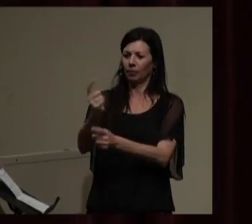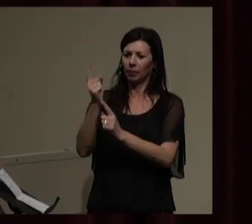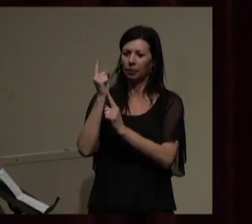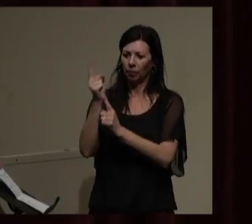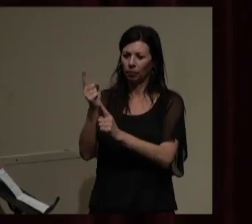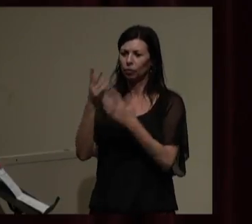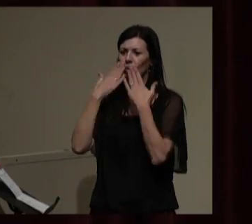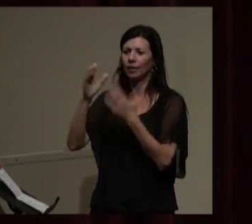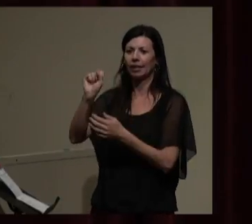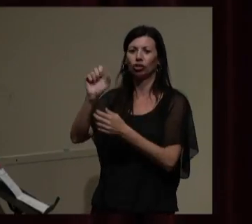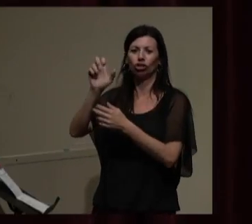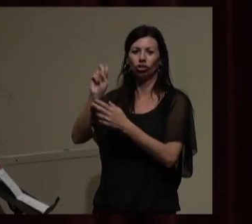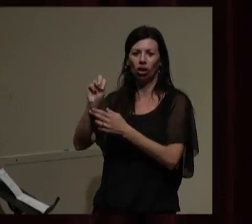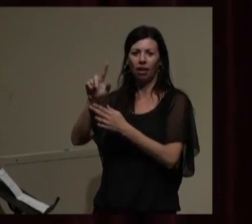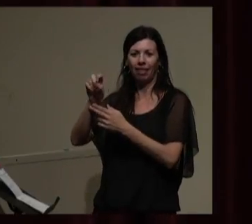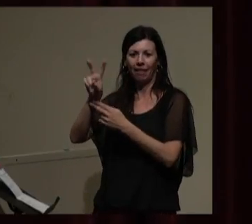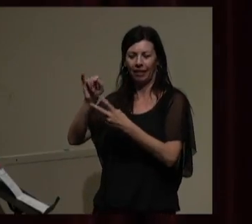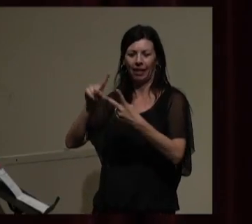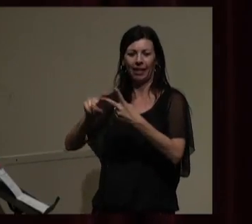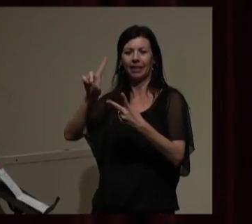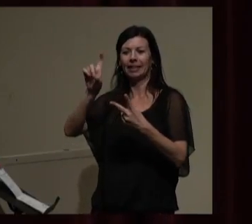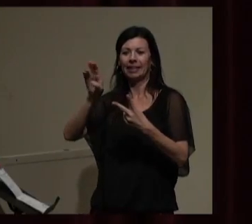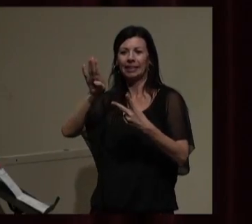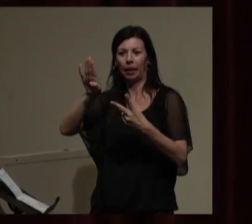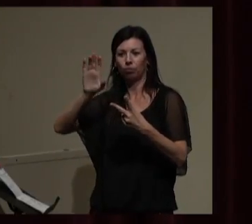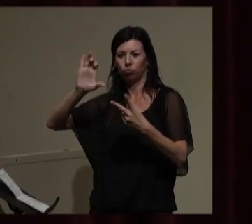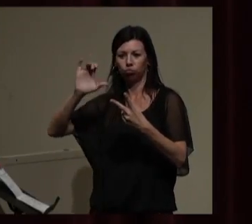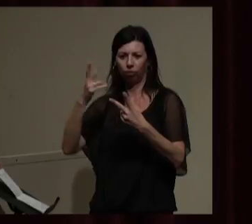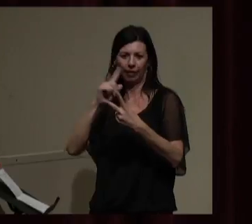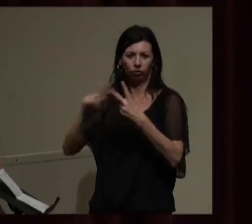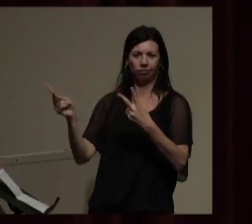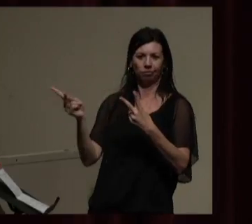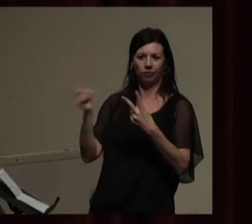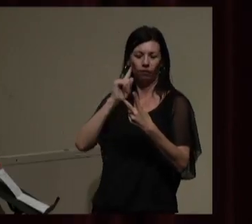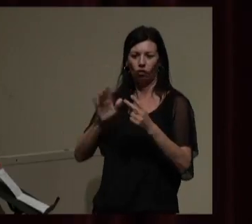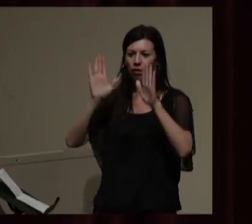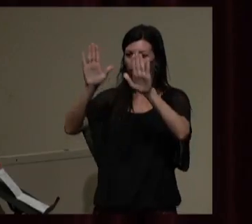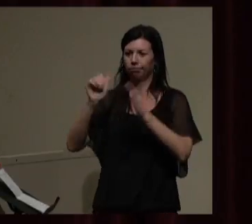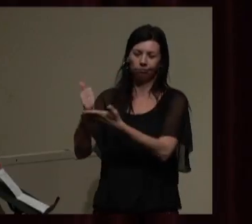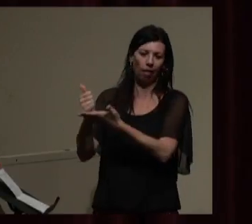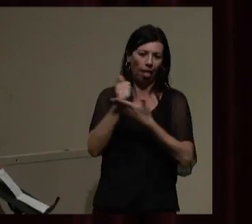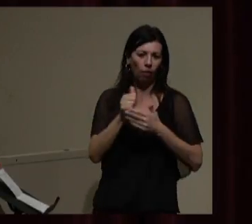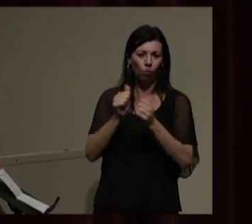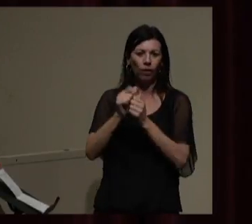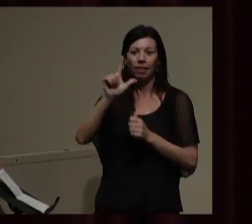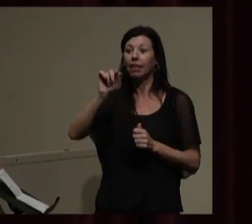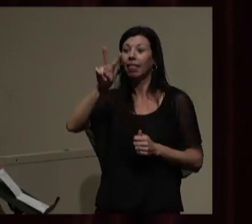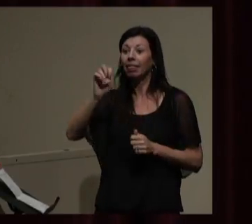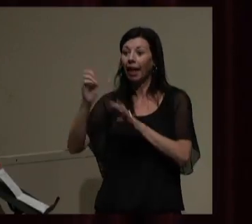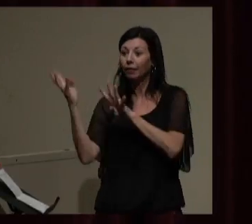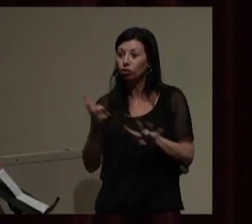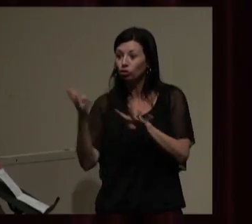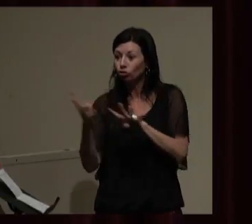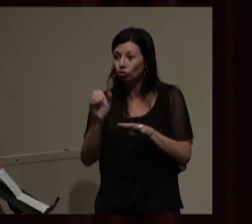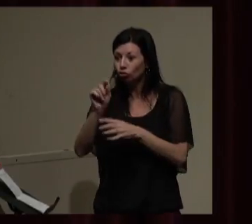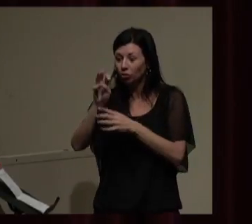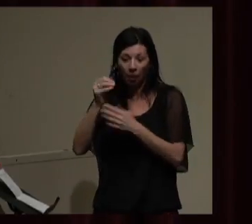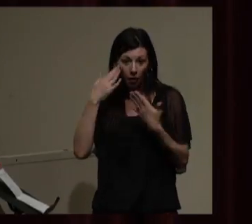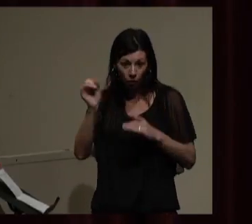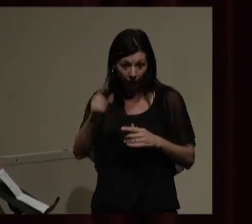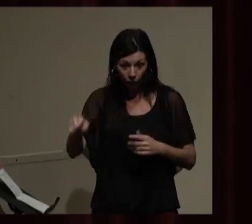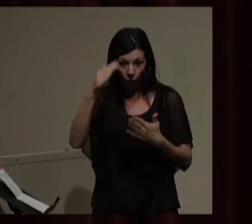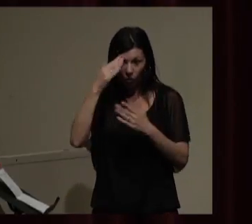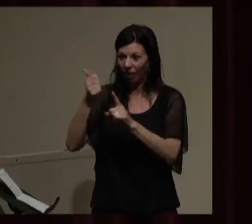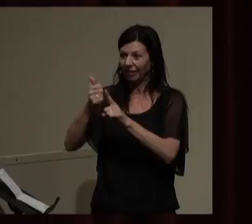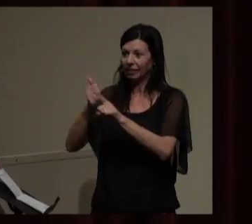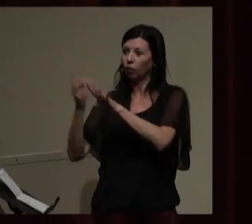thank Sean Levier and Deb Branch for their help with the live stream. I don't know if you're aware of this, but right now it's